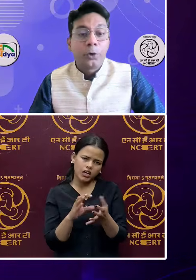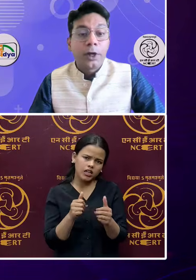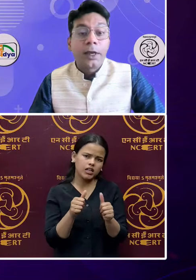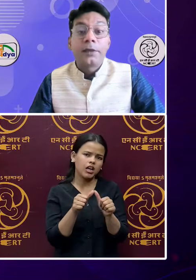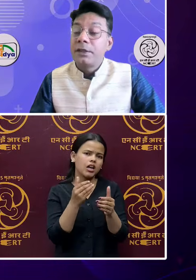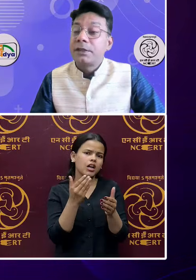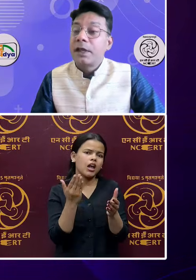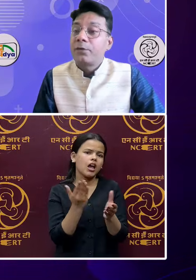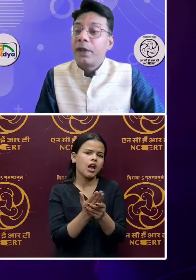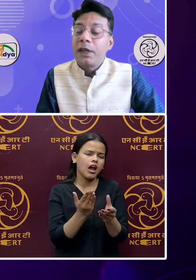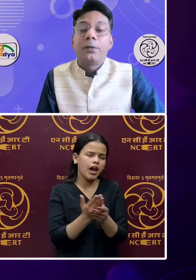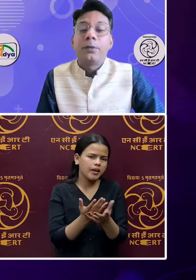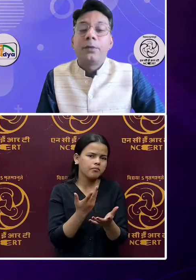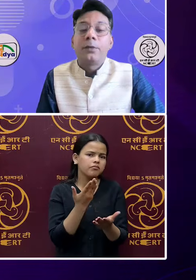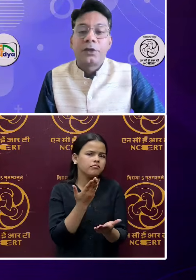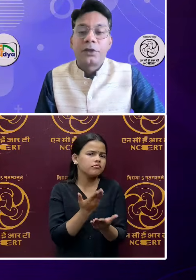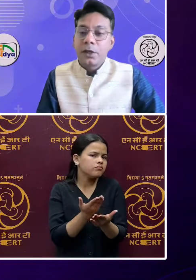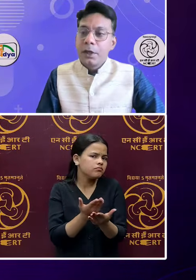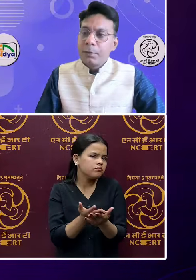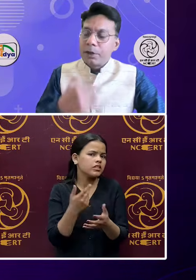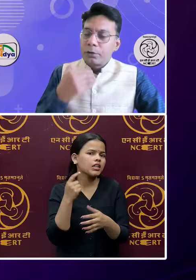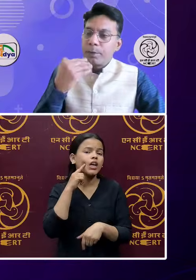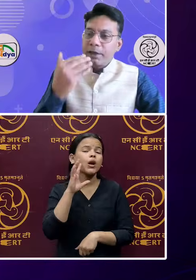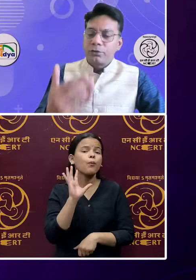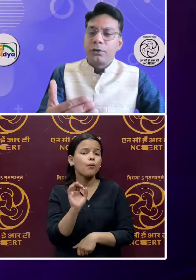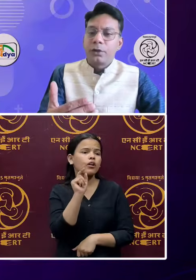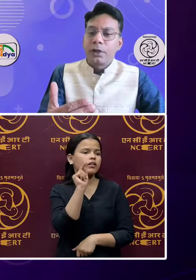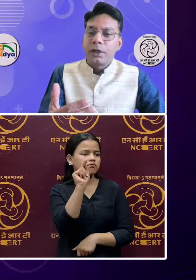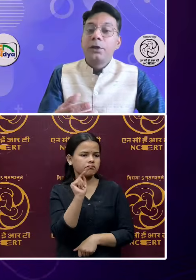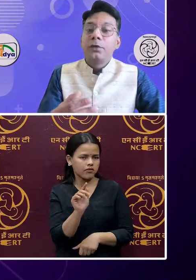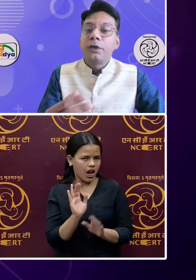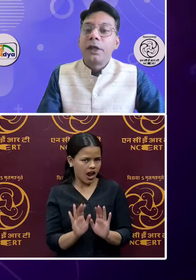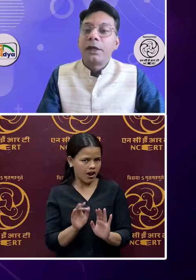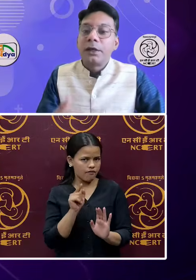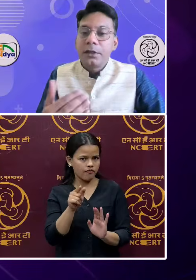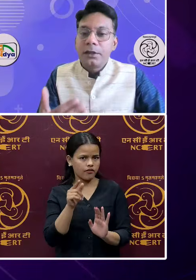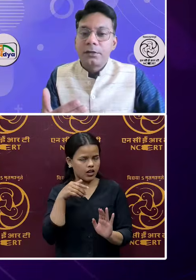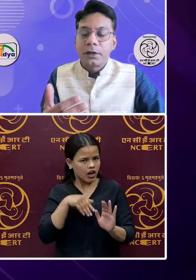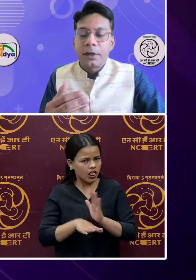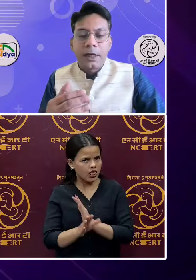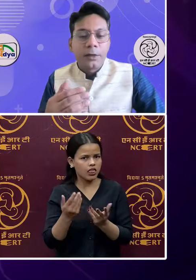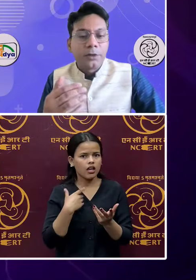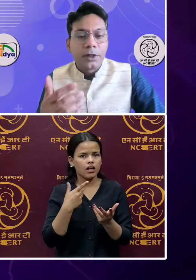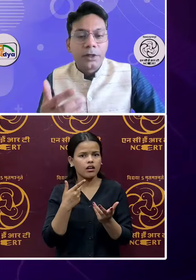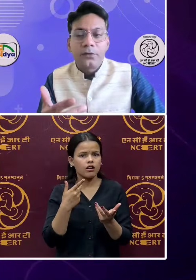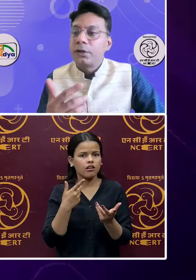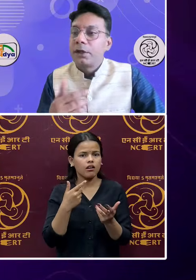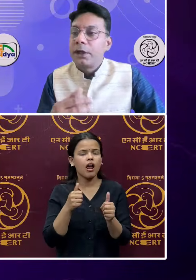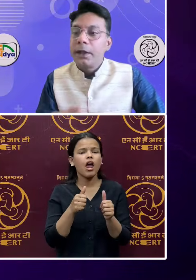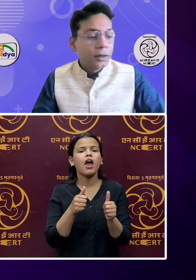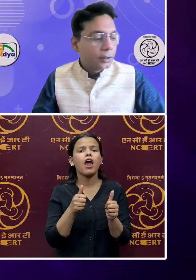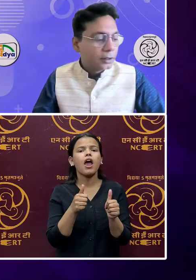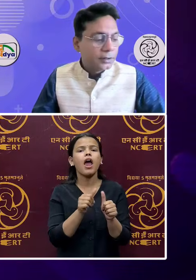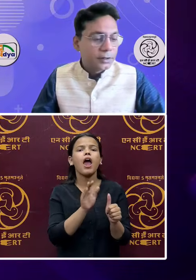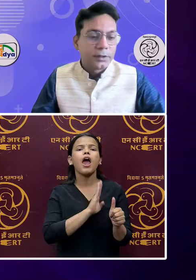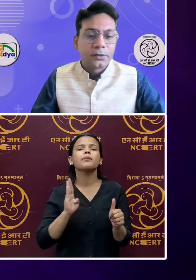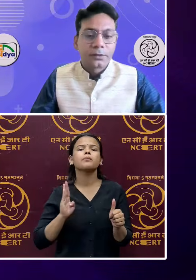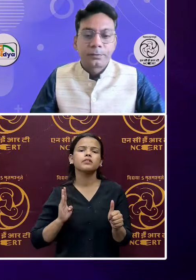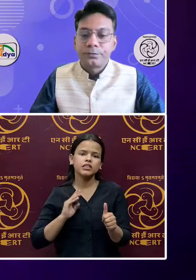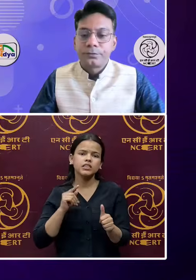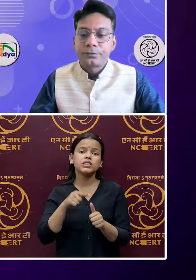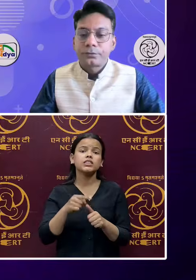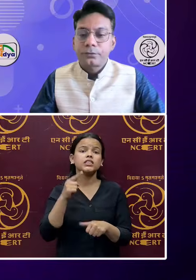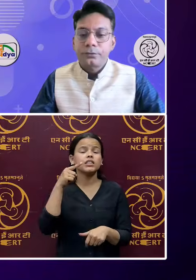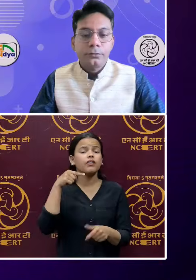and reporting, and these are very important features because based on this we take decisions. Our administrators, they take